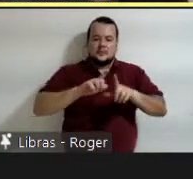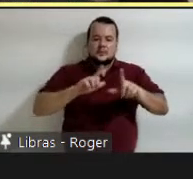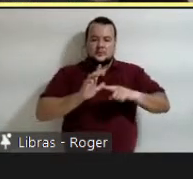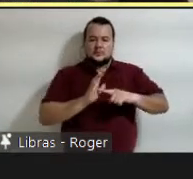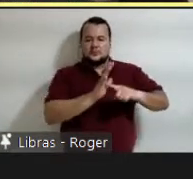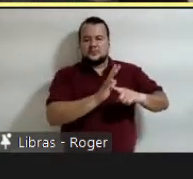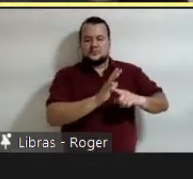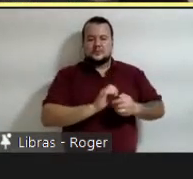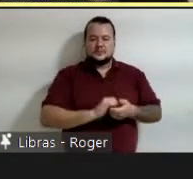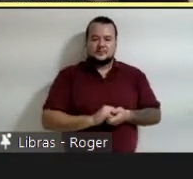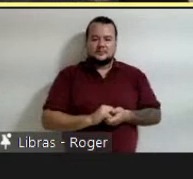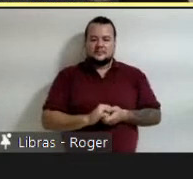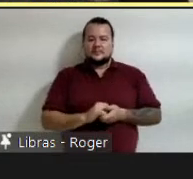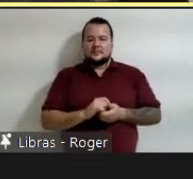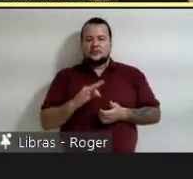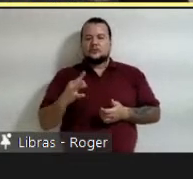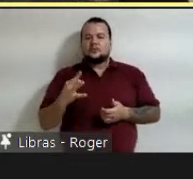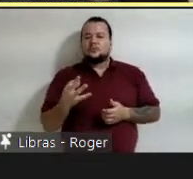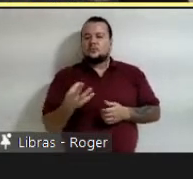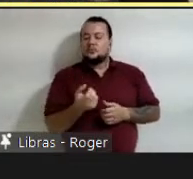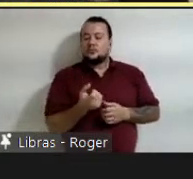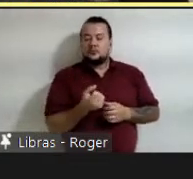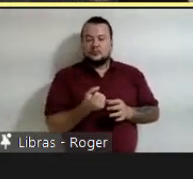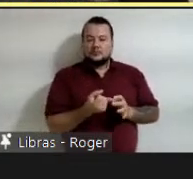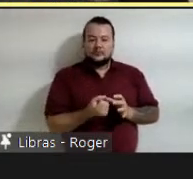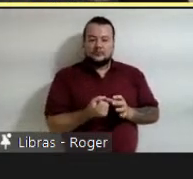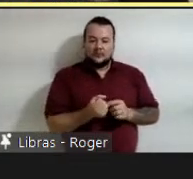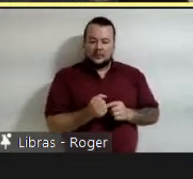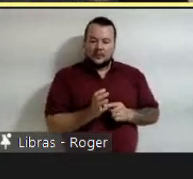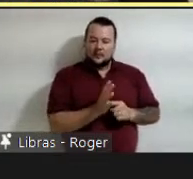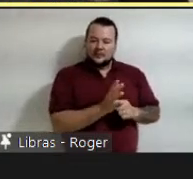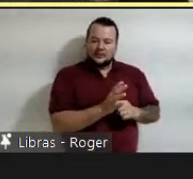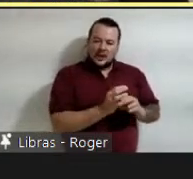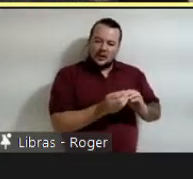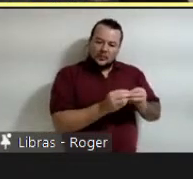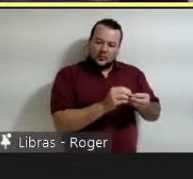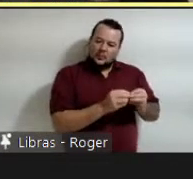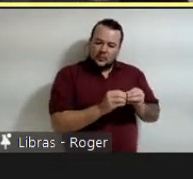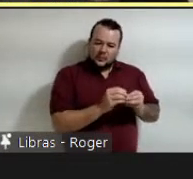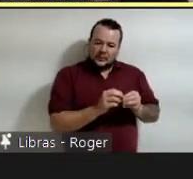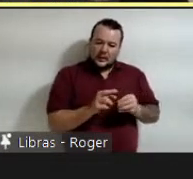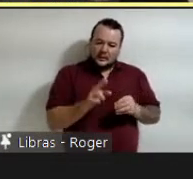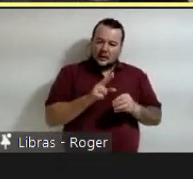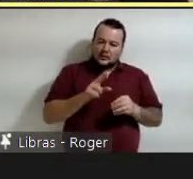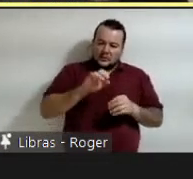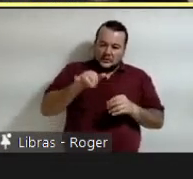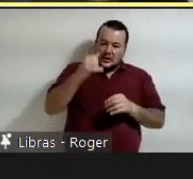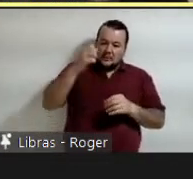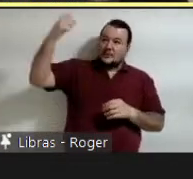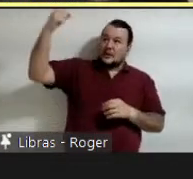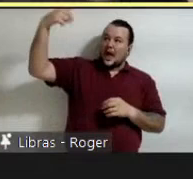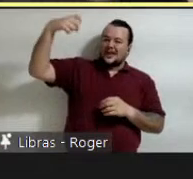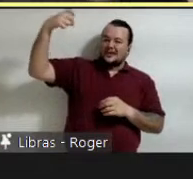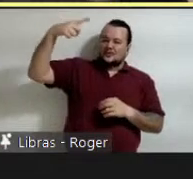very carefully. And in the top, you can see the sculptural roofscape and that wonderful inhabited roof section. This